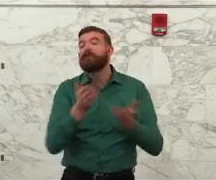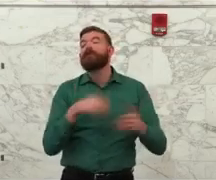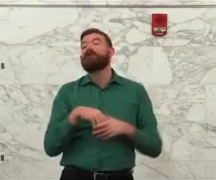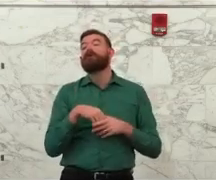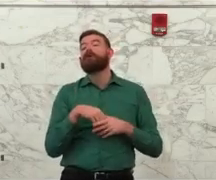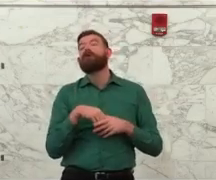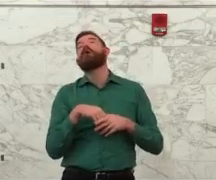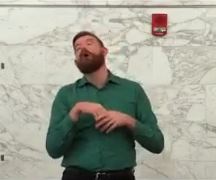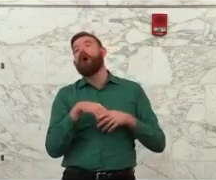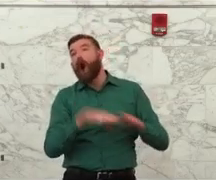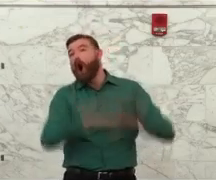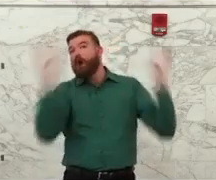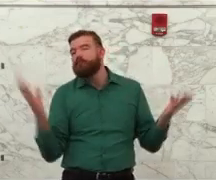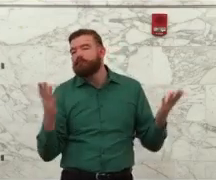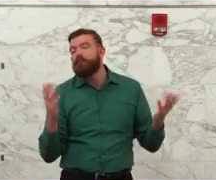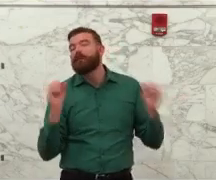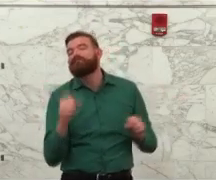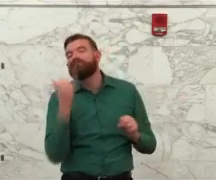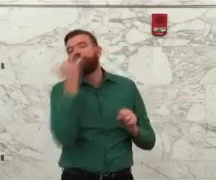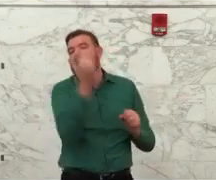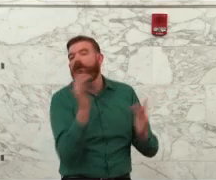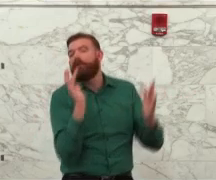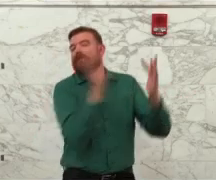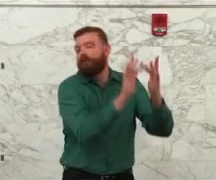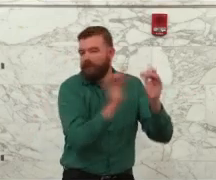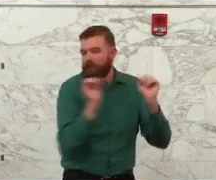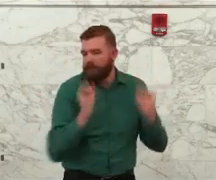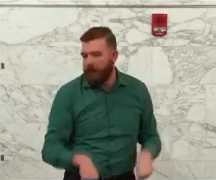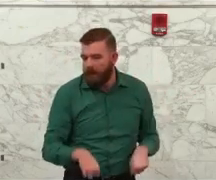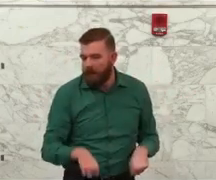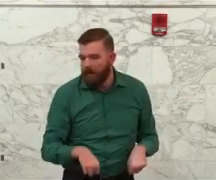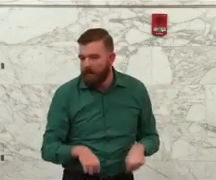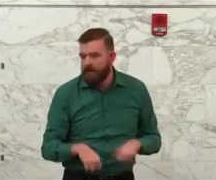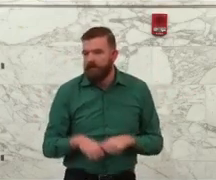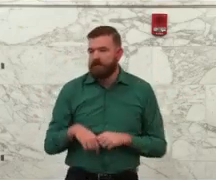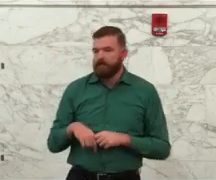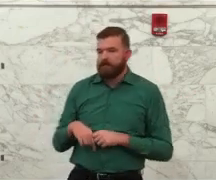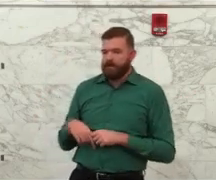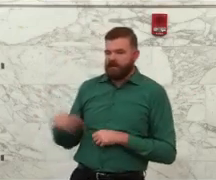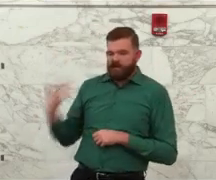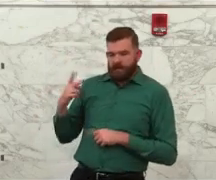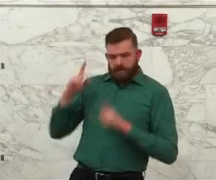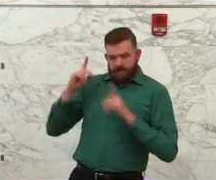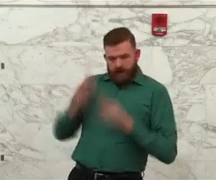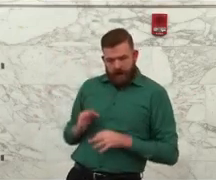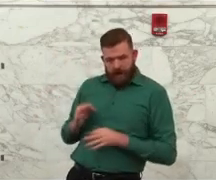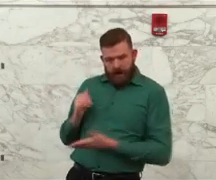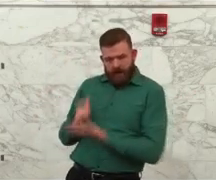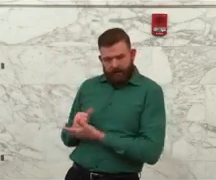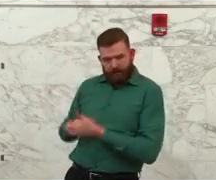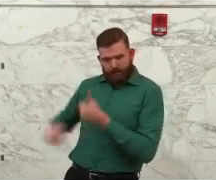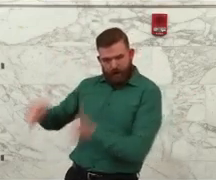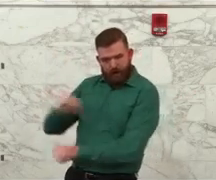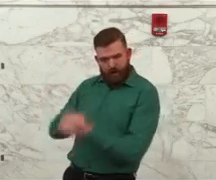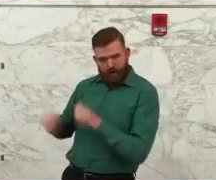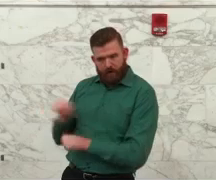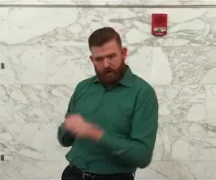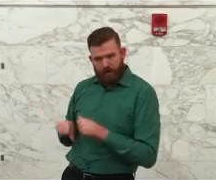my partner in government. We made a decision a couple of days ago to divide and conquer. I want a particular tip of the cap to Lieutenant Governor Sheila